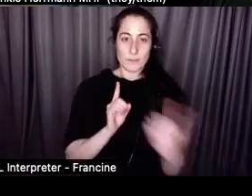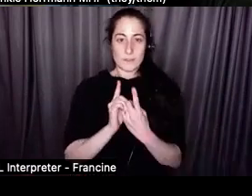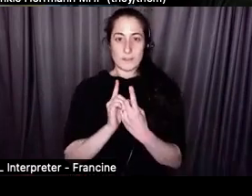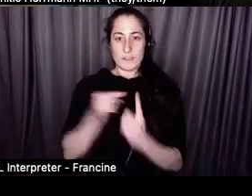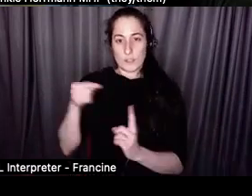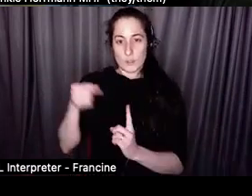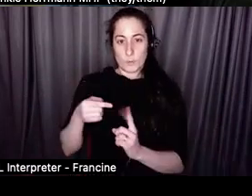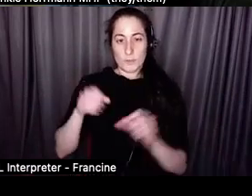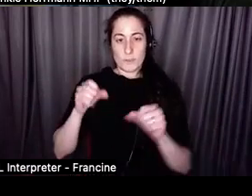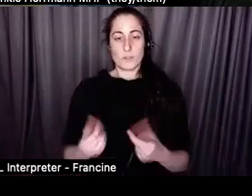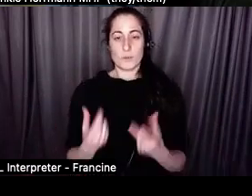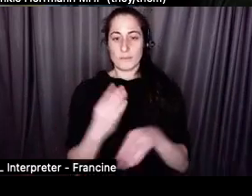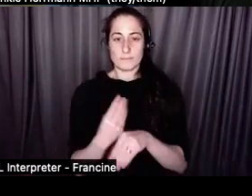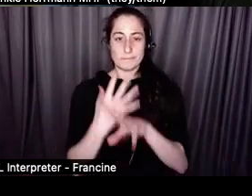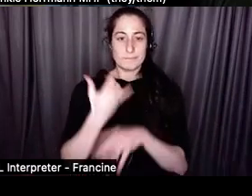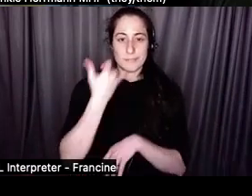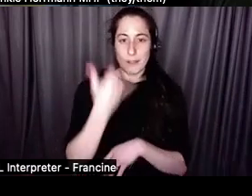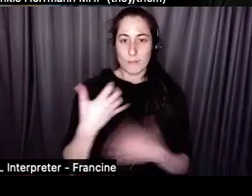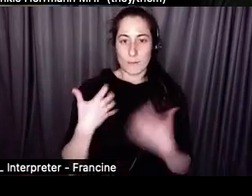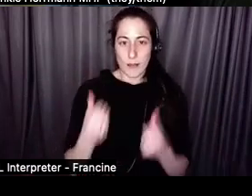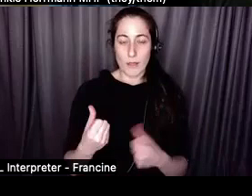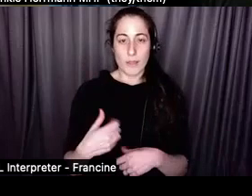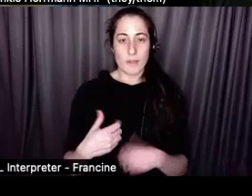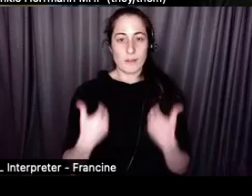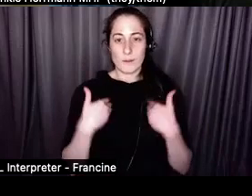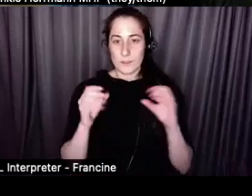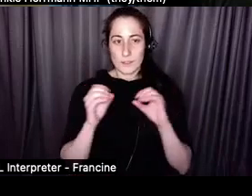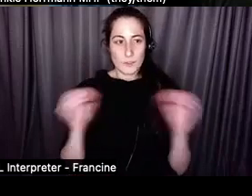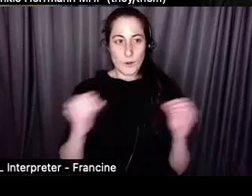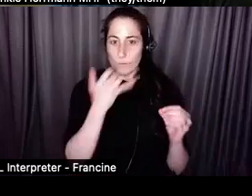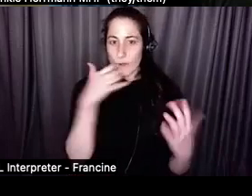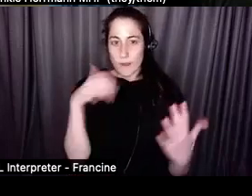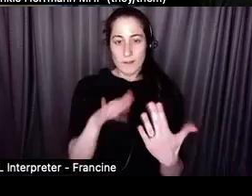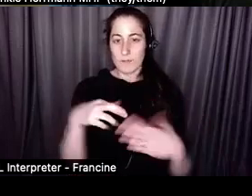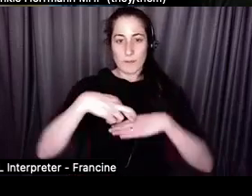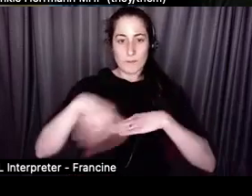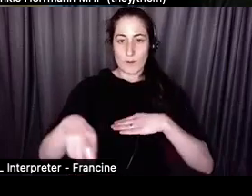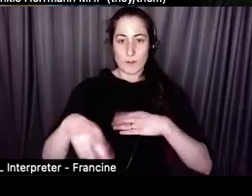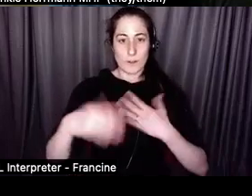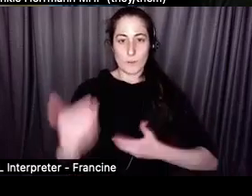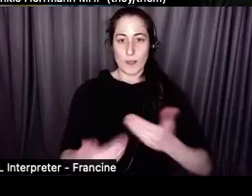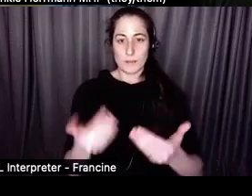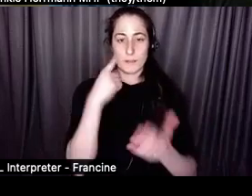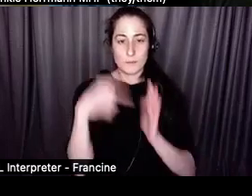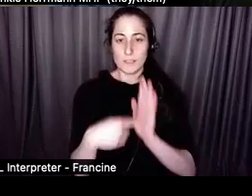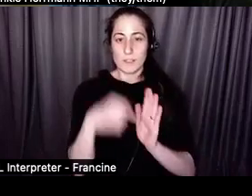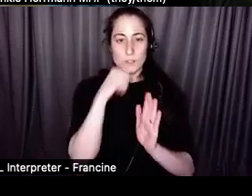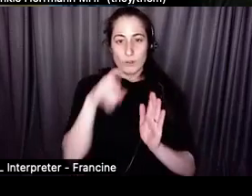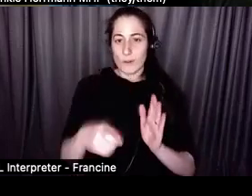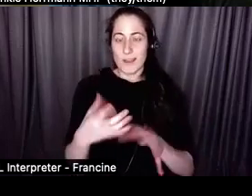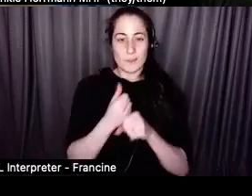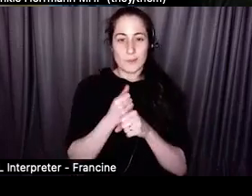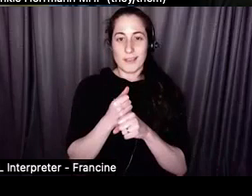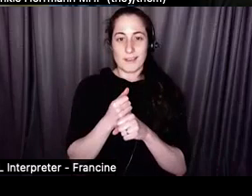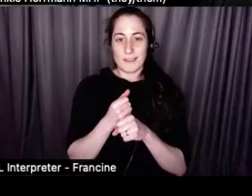telehealth, and there's meant to be a no wrong door referral process. So, for example, you don't have to get an eligibility assessment,